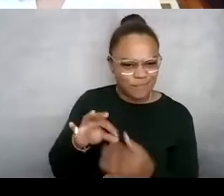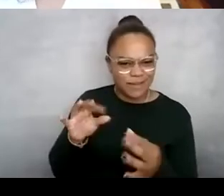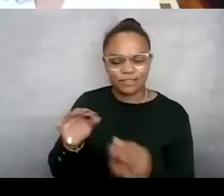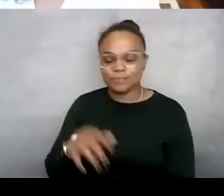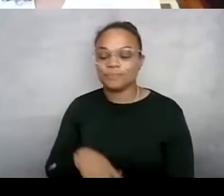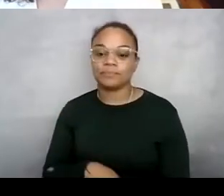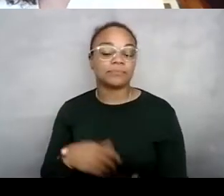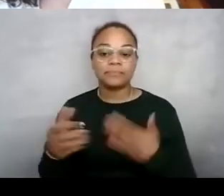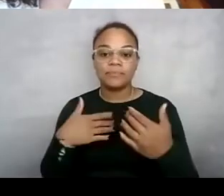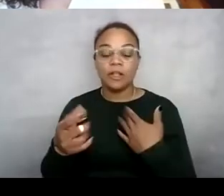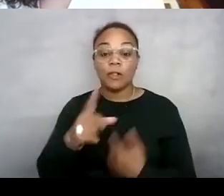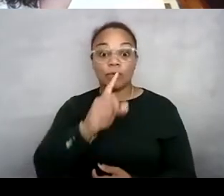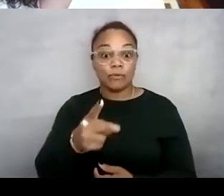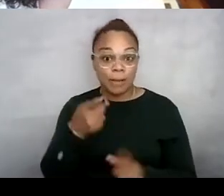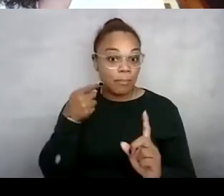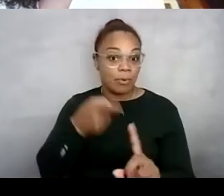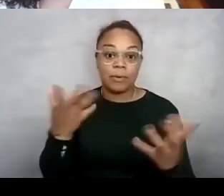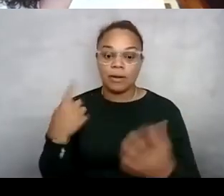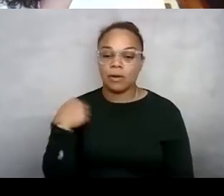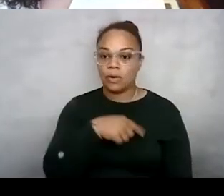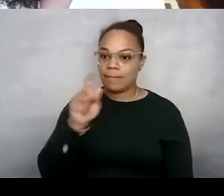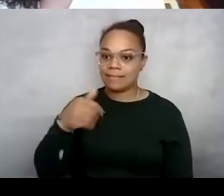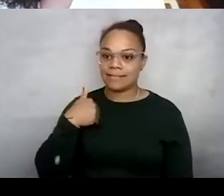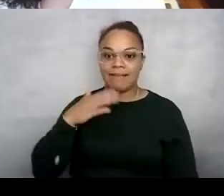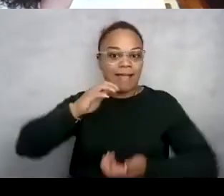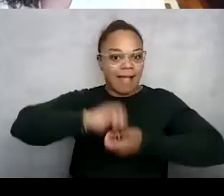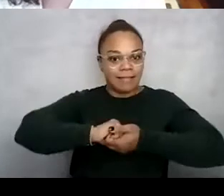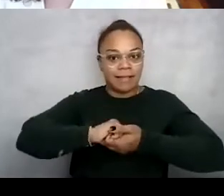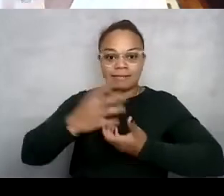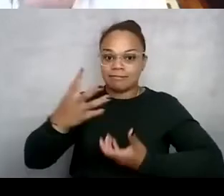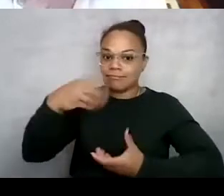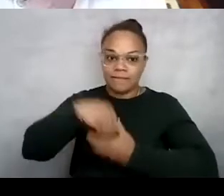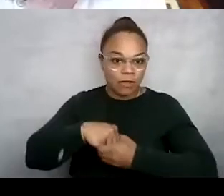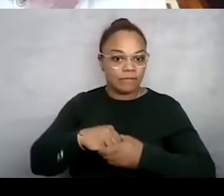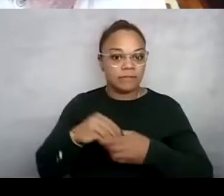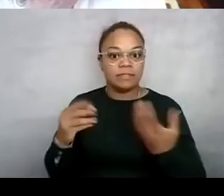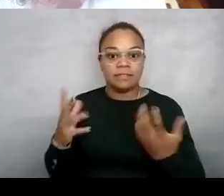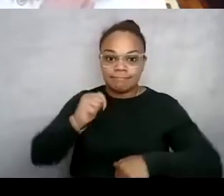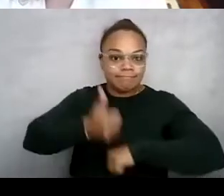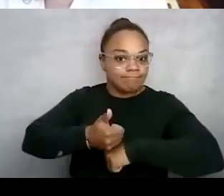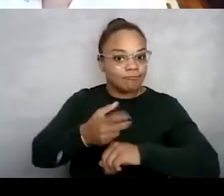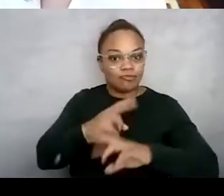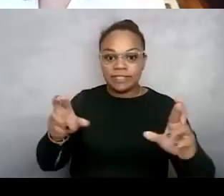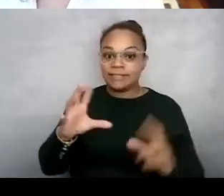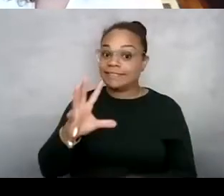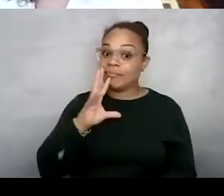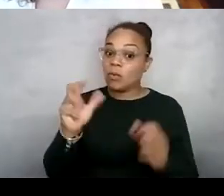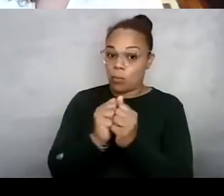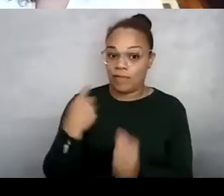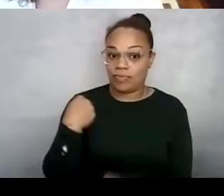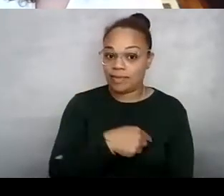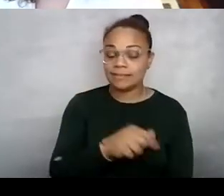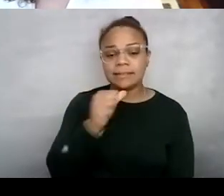Anyway, the real thing is that we need to have our allies in place to speak with us, not always for us, but